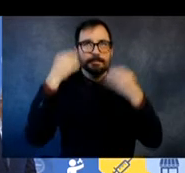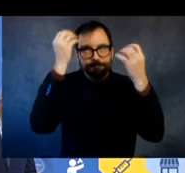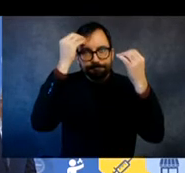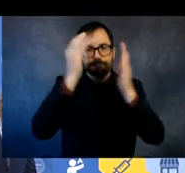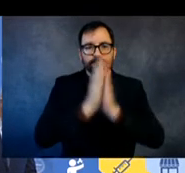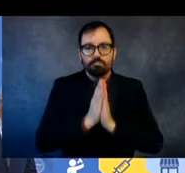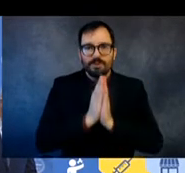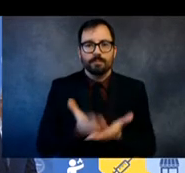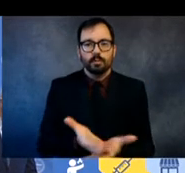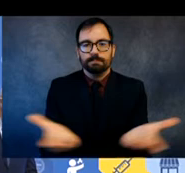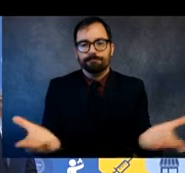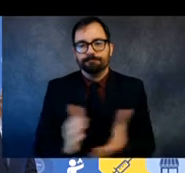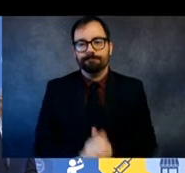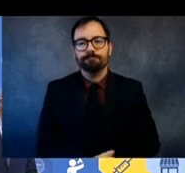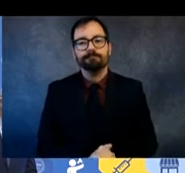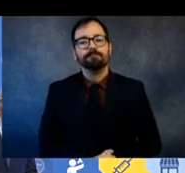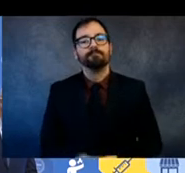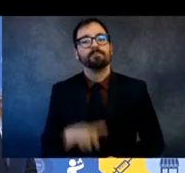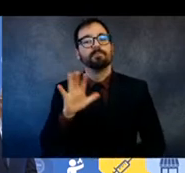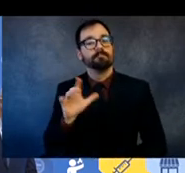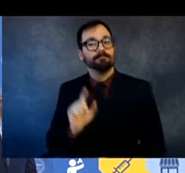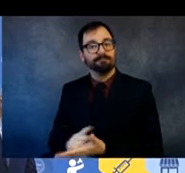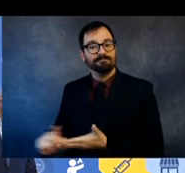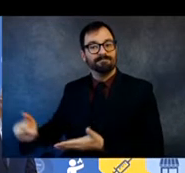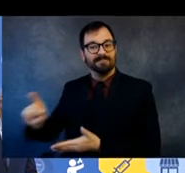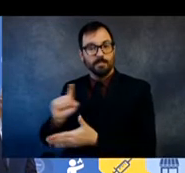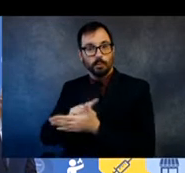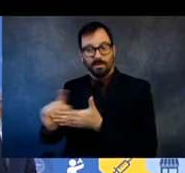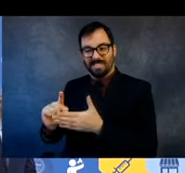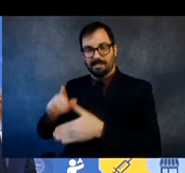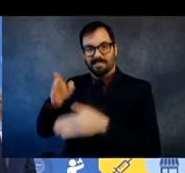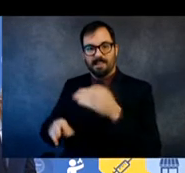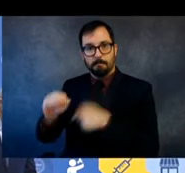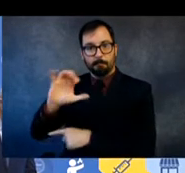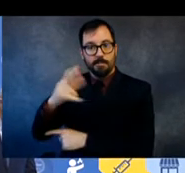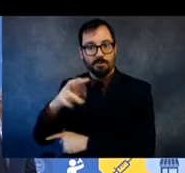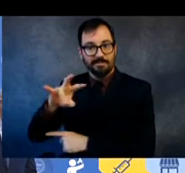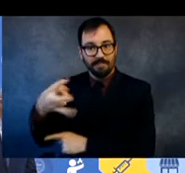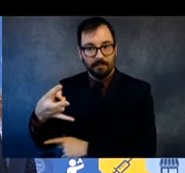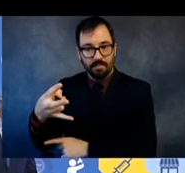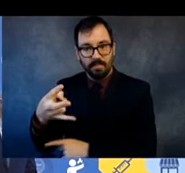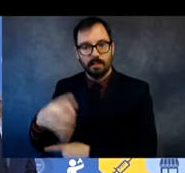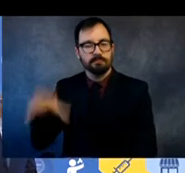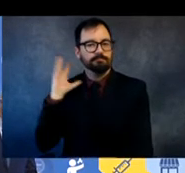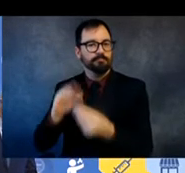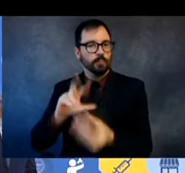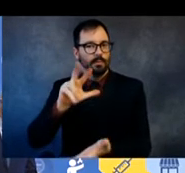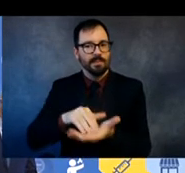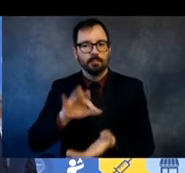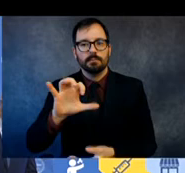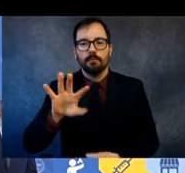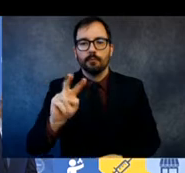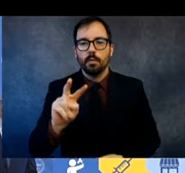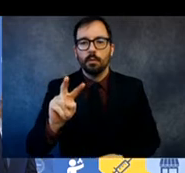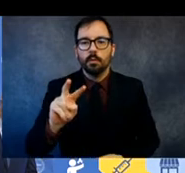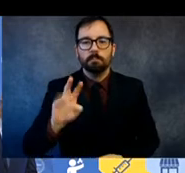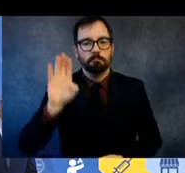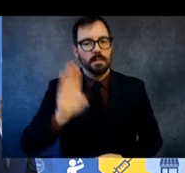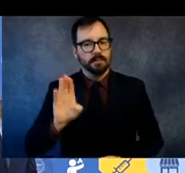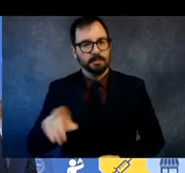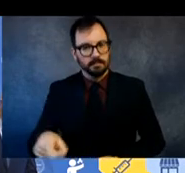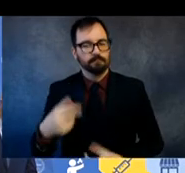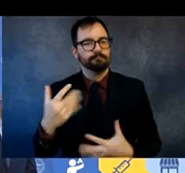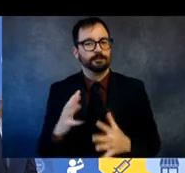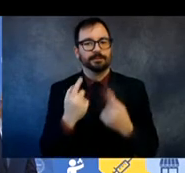thoughts and prayers. The latest complete data that we have for the week ending March 7th, we had an average of